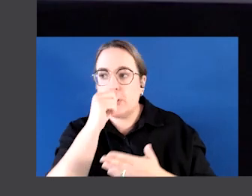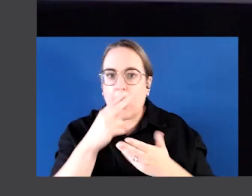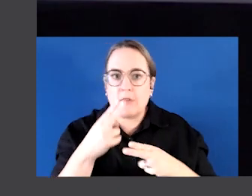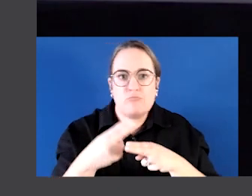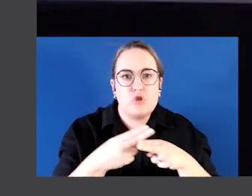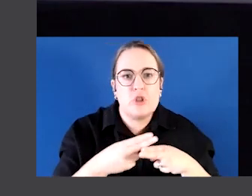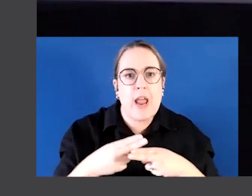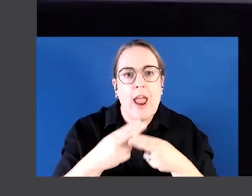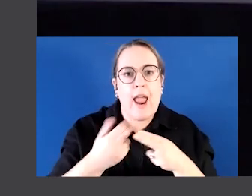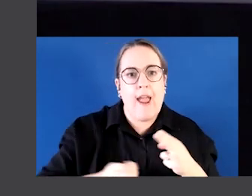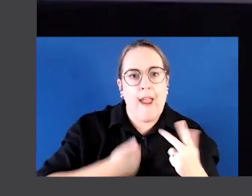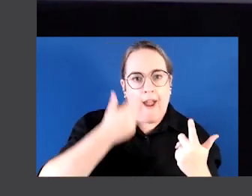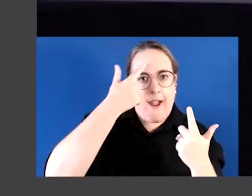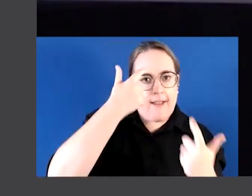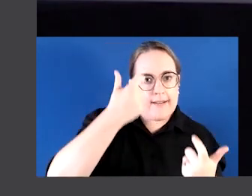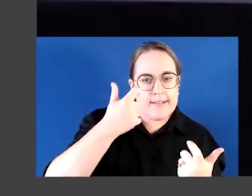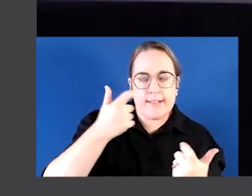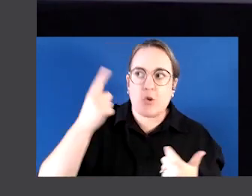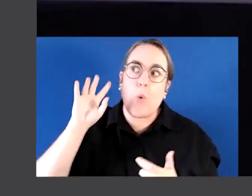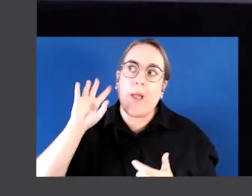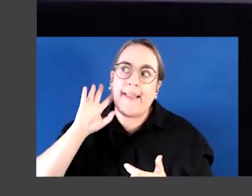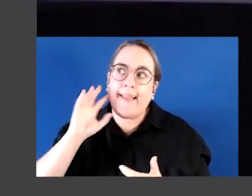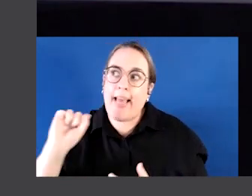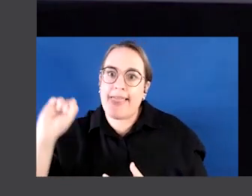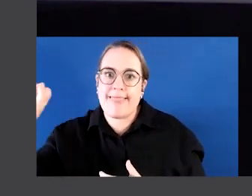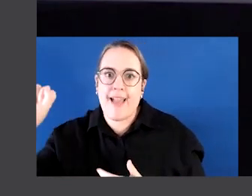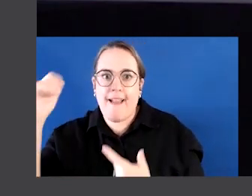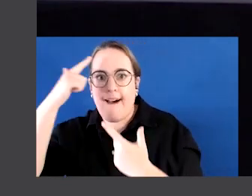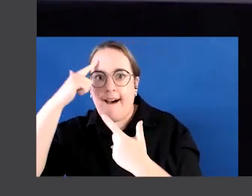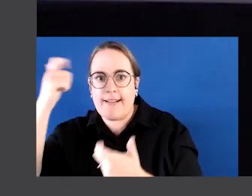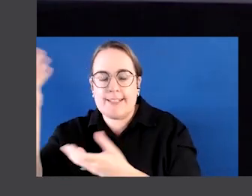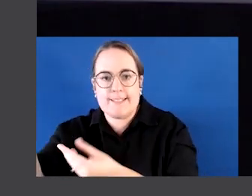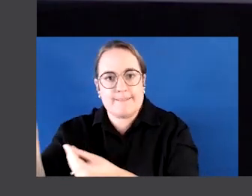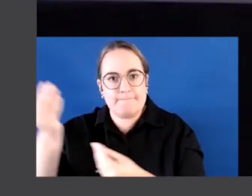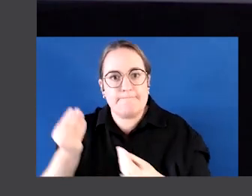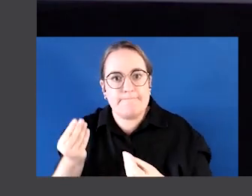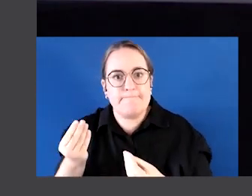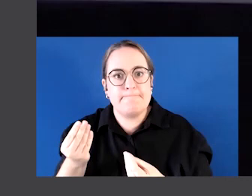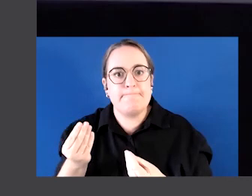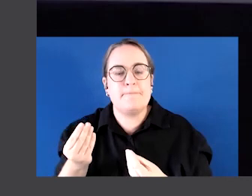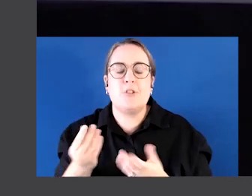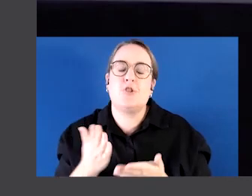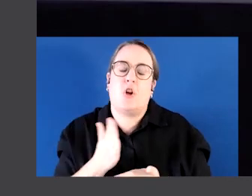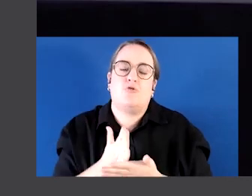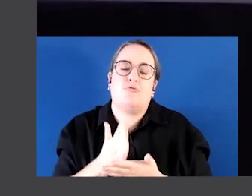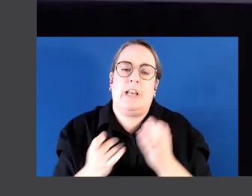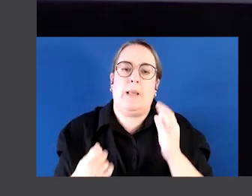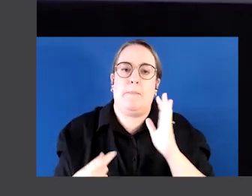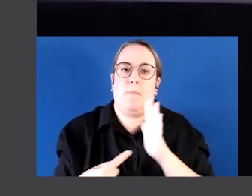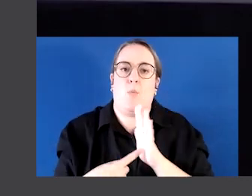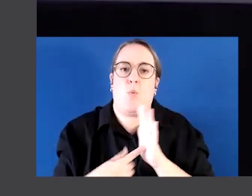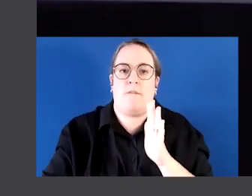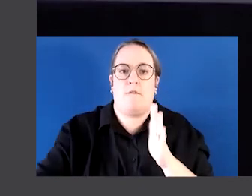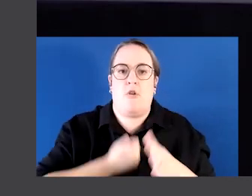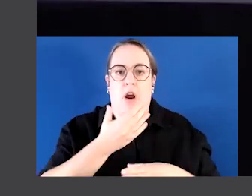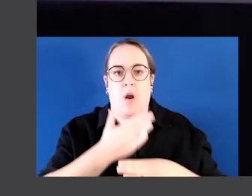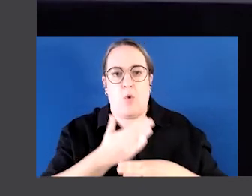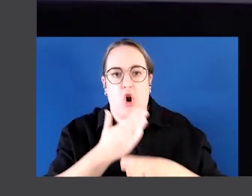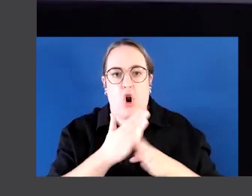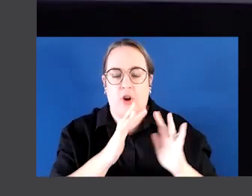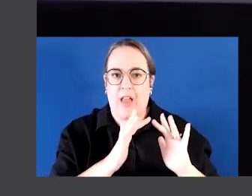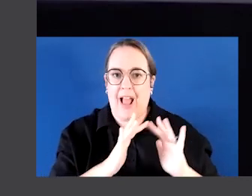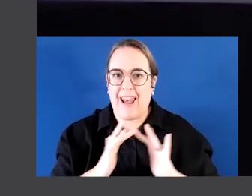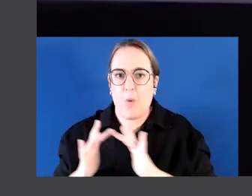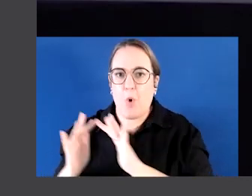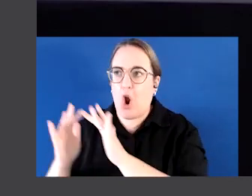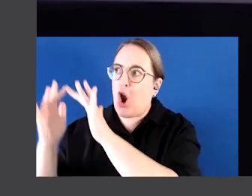us to sort of leverage and just share ideas and share what their experience as well. So I do think you know, we really think that's a really important part